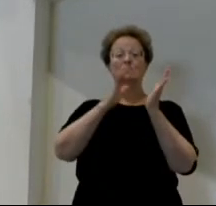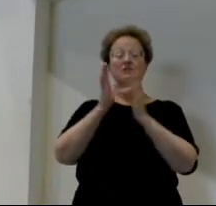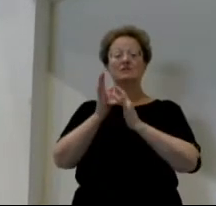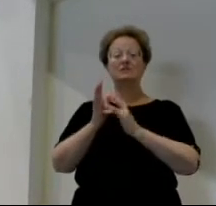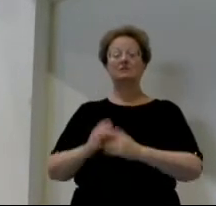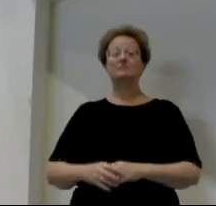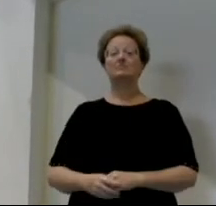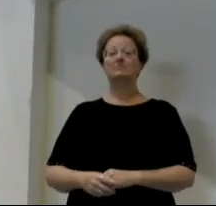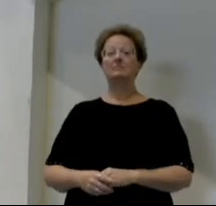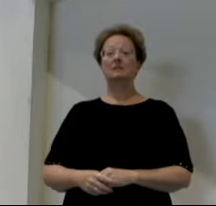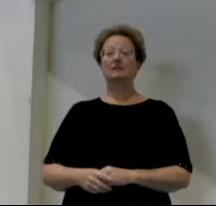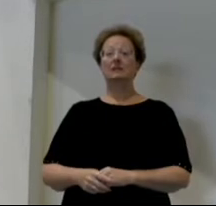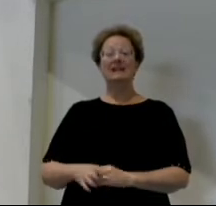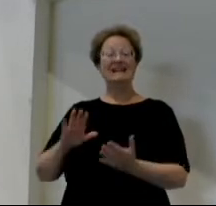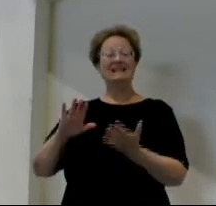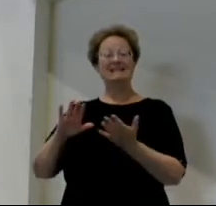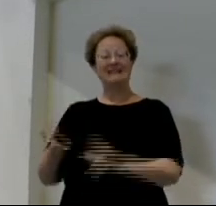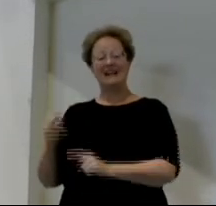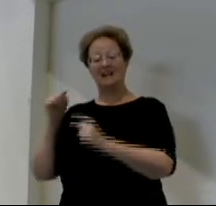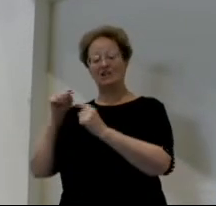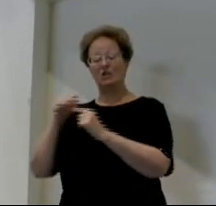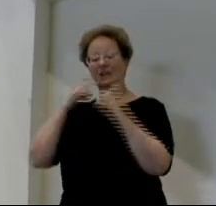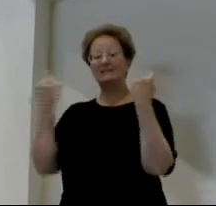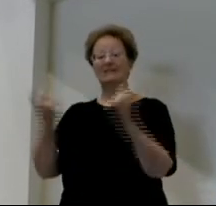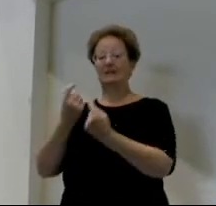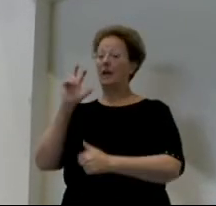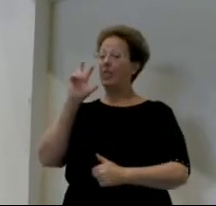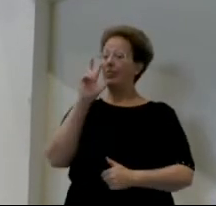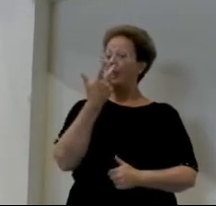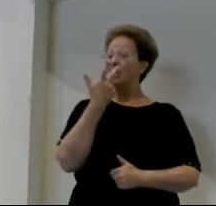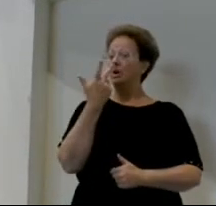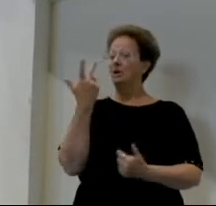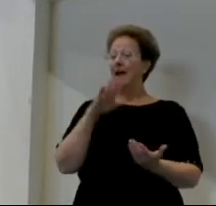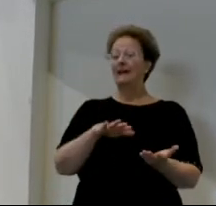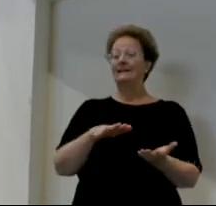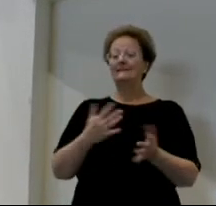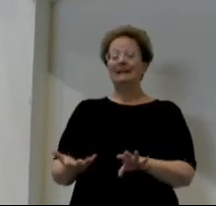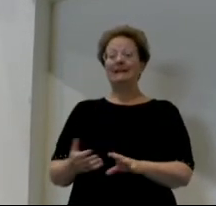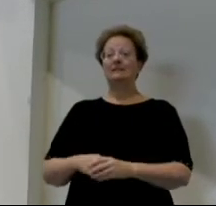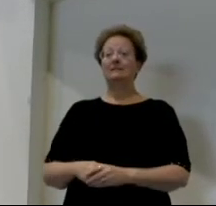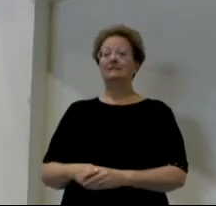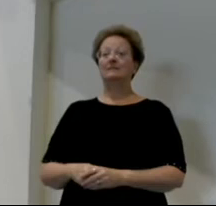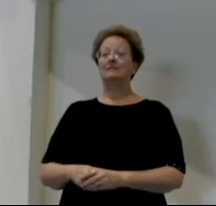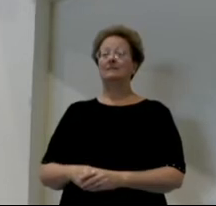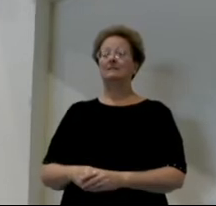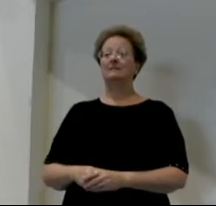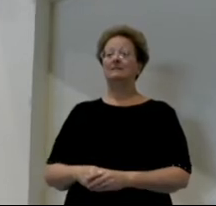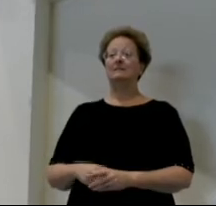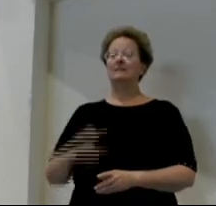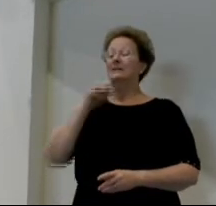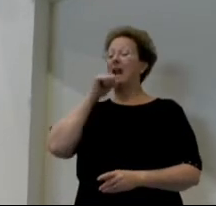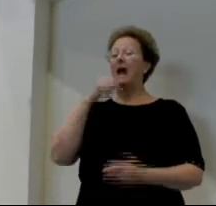Dead to sin. That's our third death. It doesn't mean that we're going to be